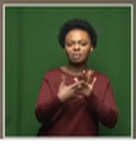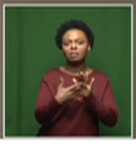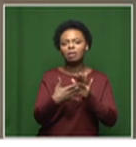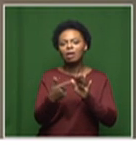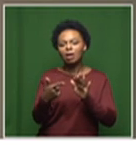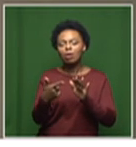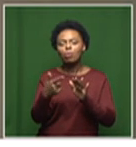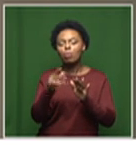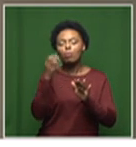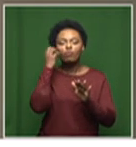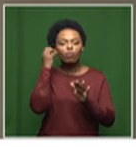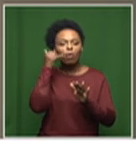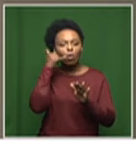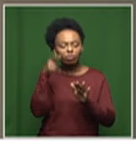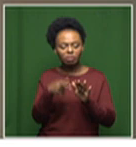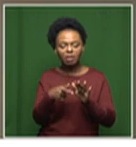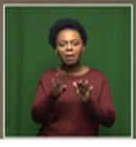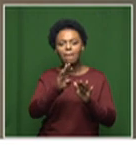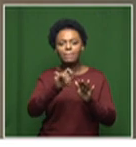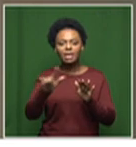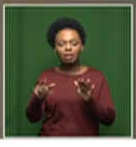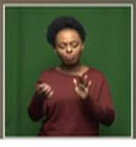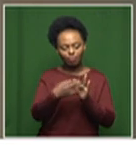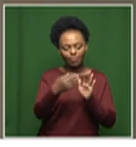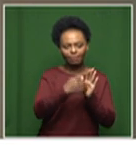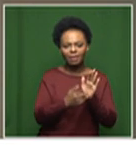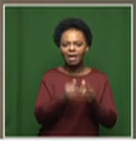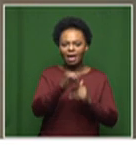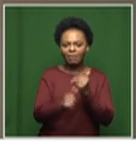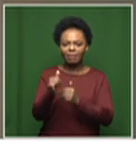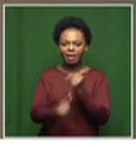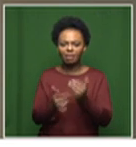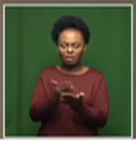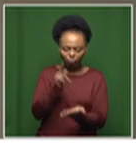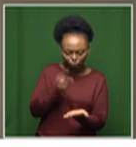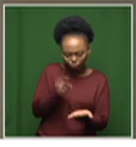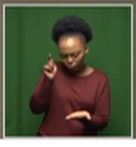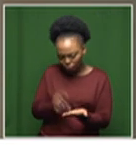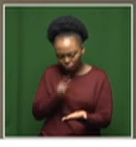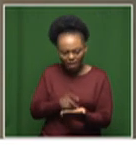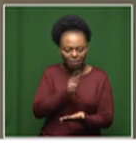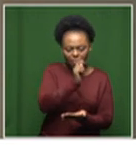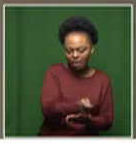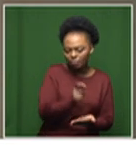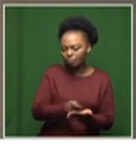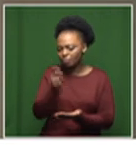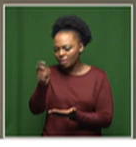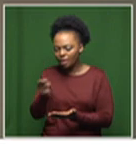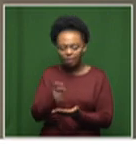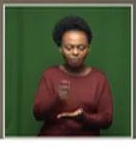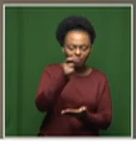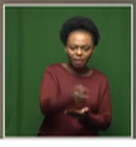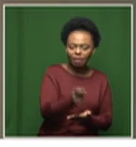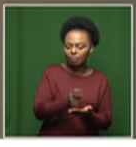bill. Now, that is so convenient. For every month, you can just tap and decide what it is that you would like to add, and there you